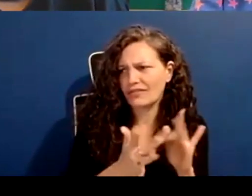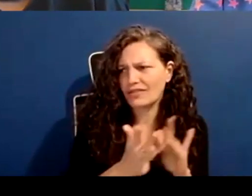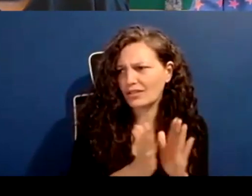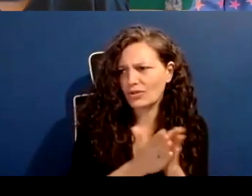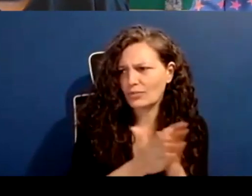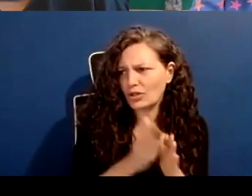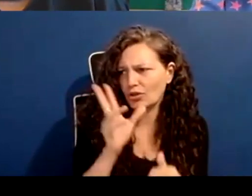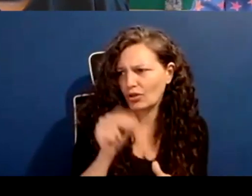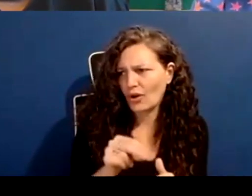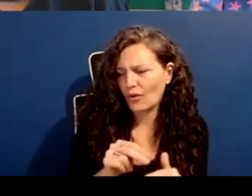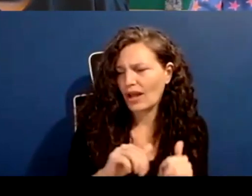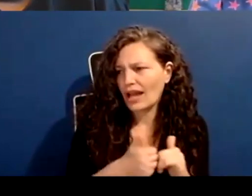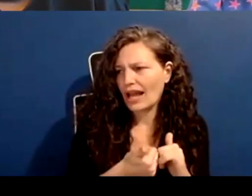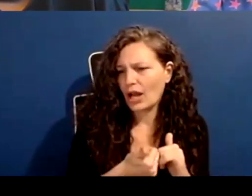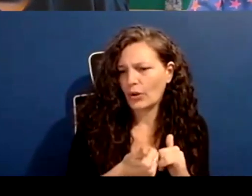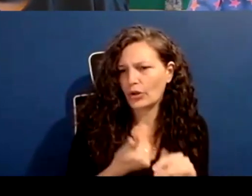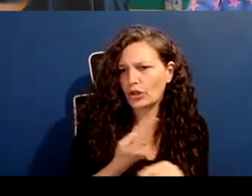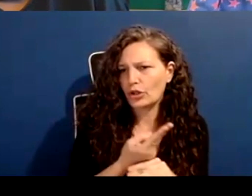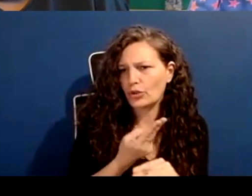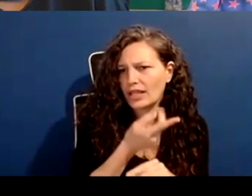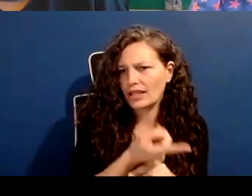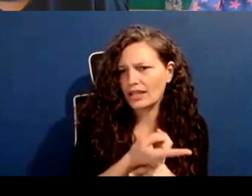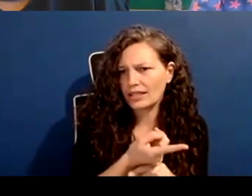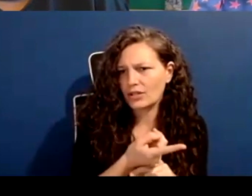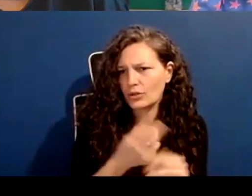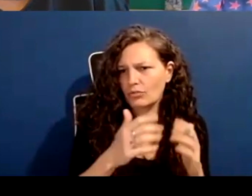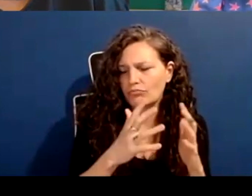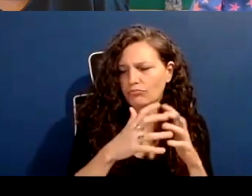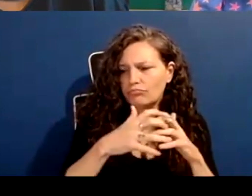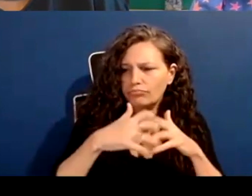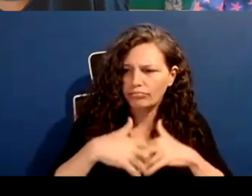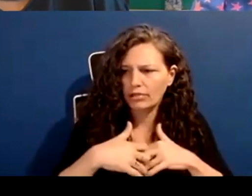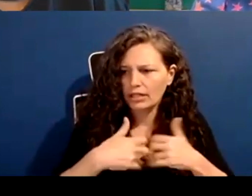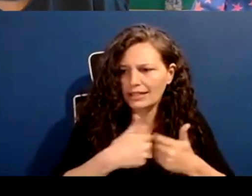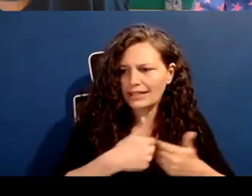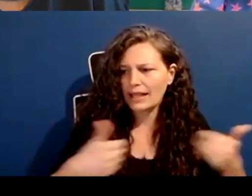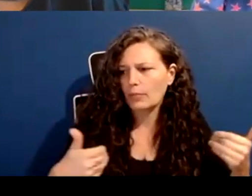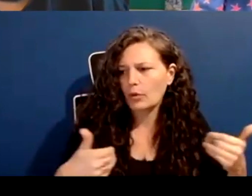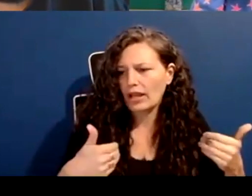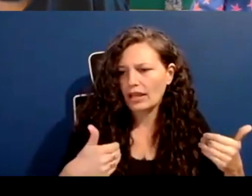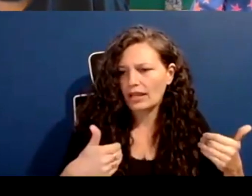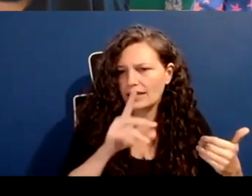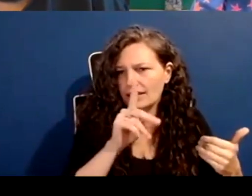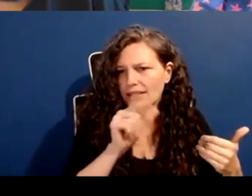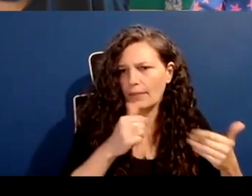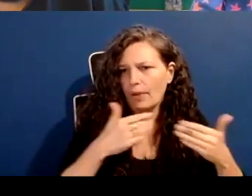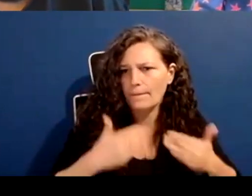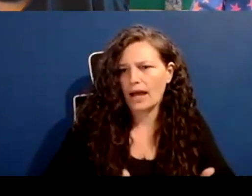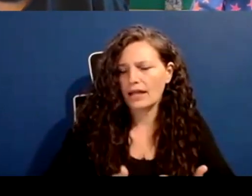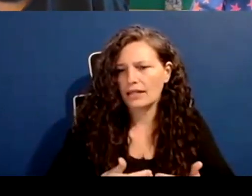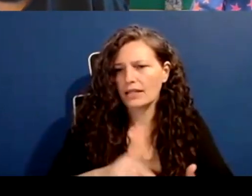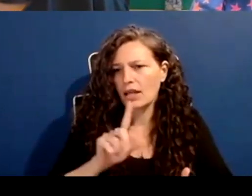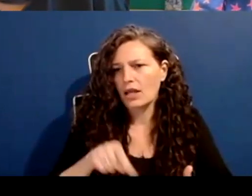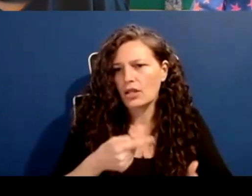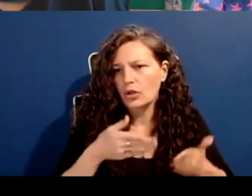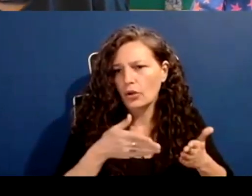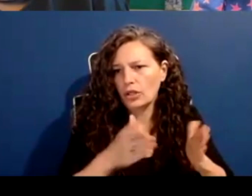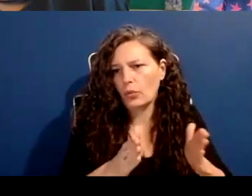are utilizing to disenfranchise disabled bodies are in fact the correct and only way to interpret those scriptures. And